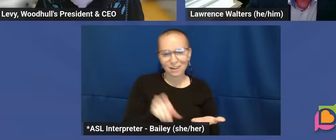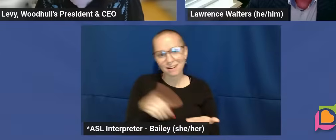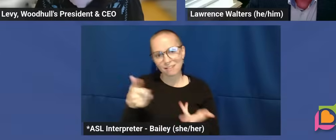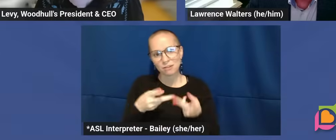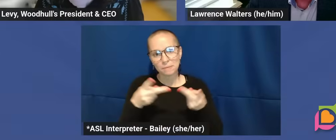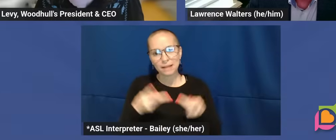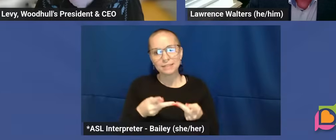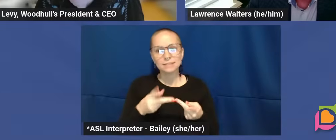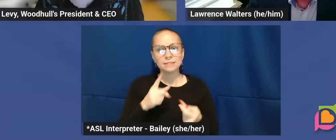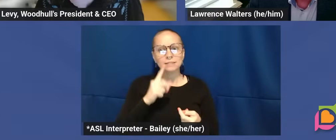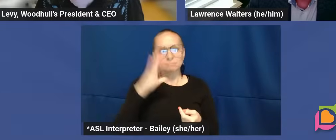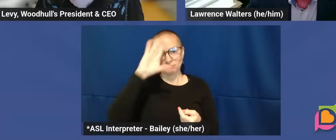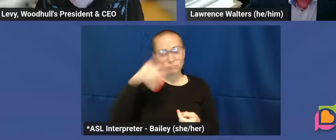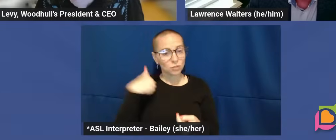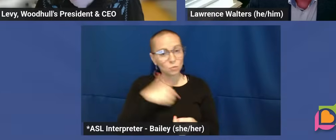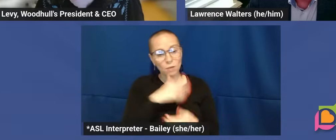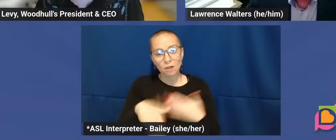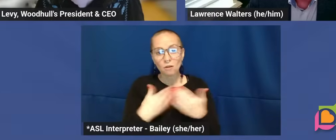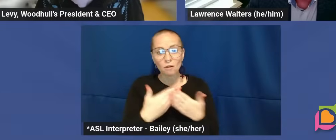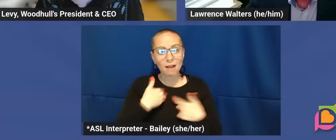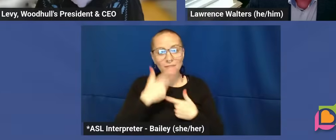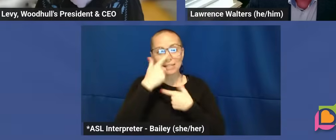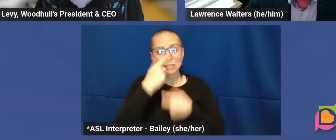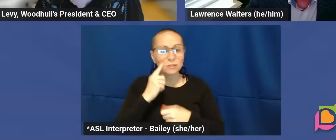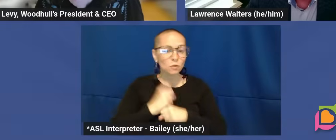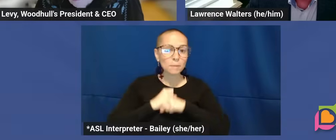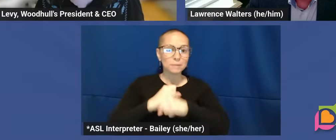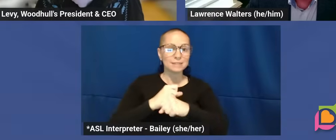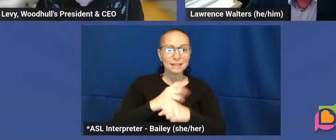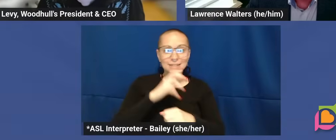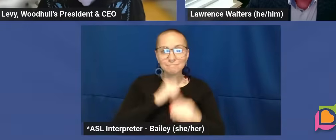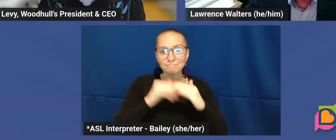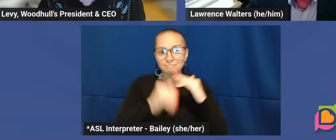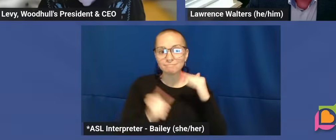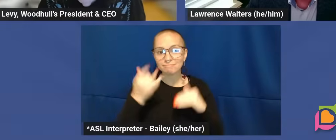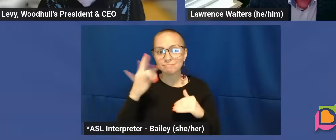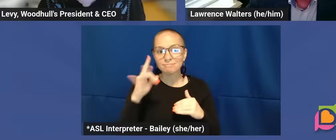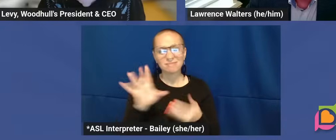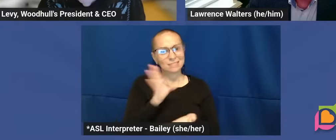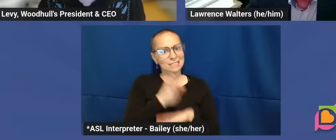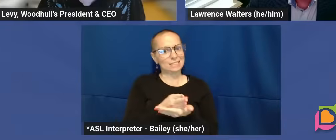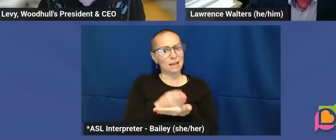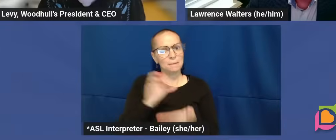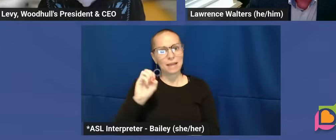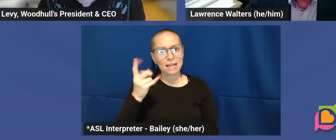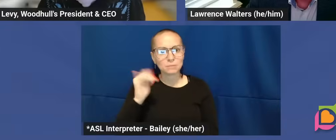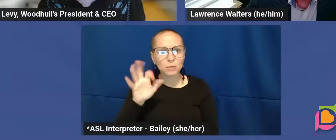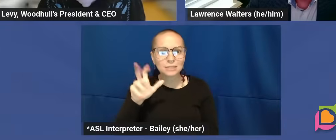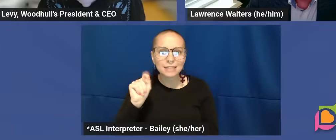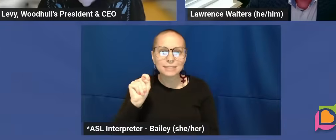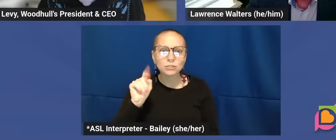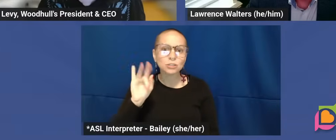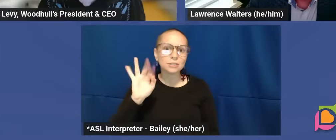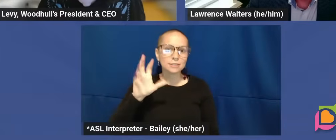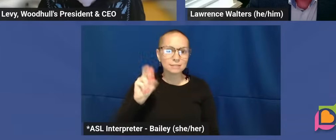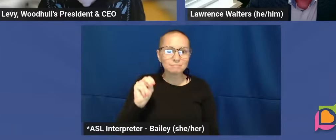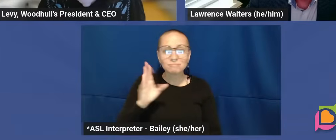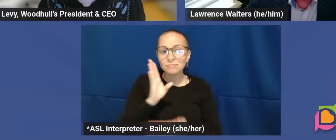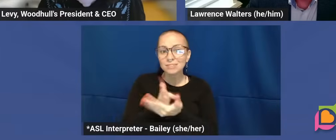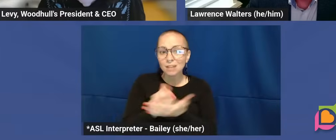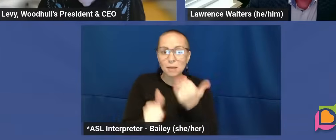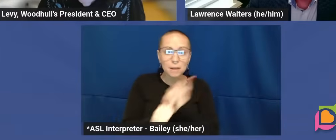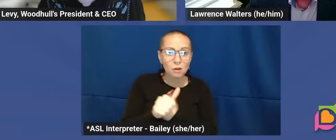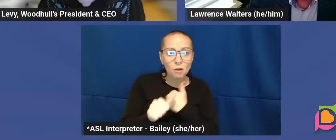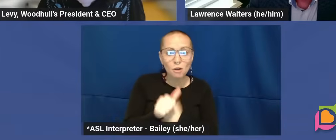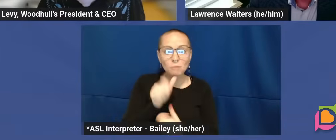is that we all have an interest in protecting minors and stopping exploitation, stopping harm. Unfortunately,